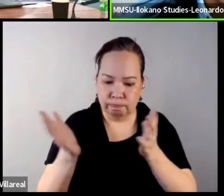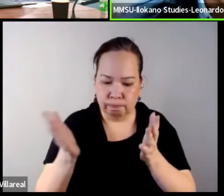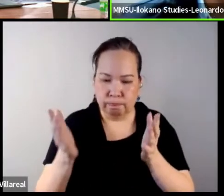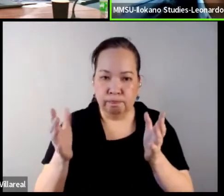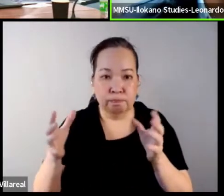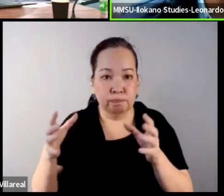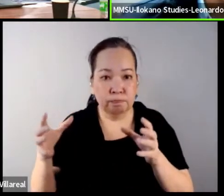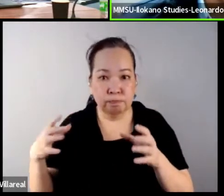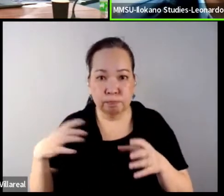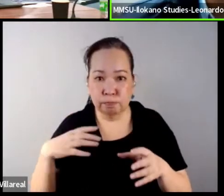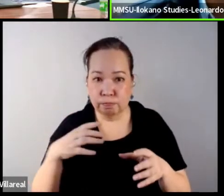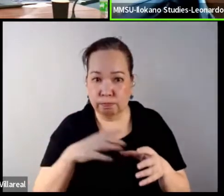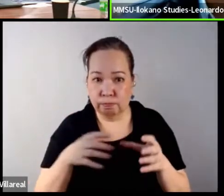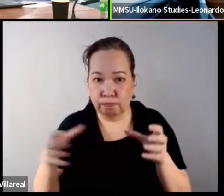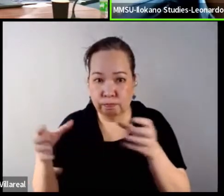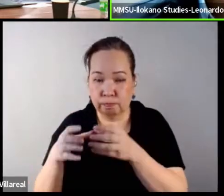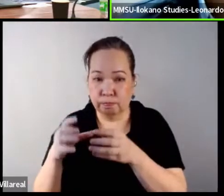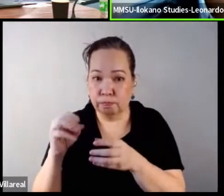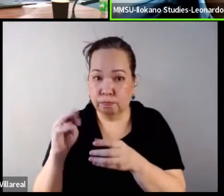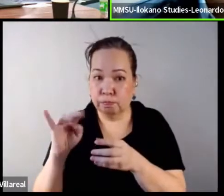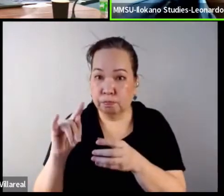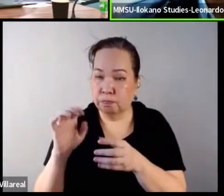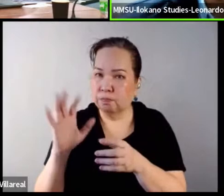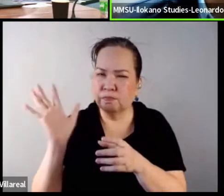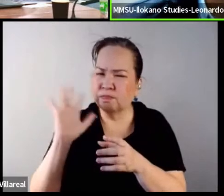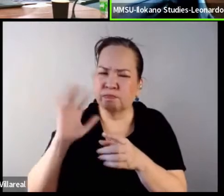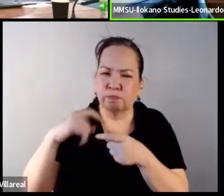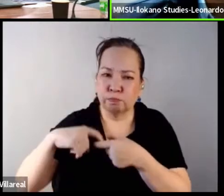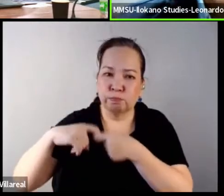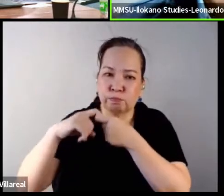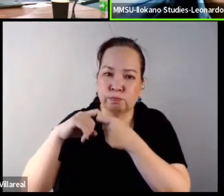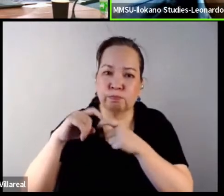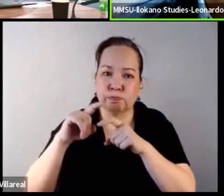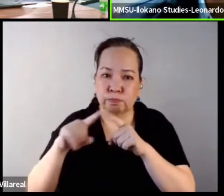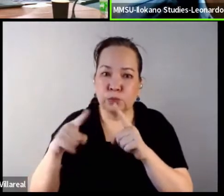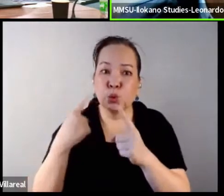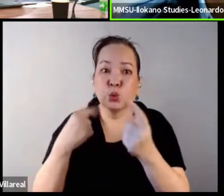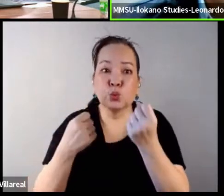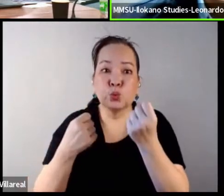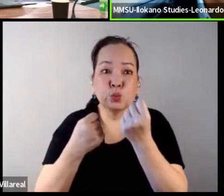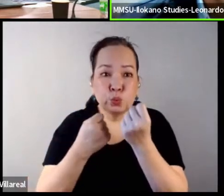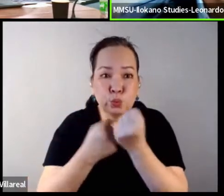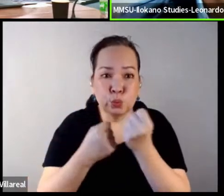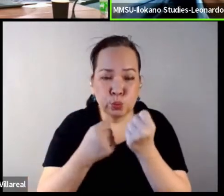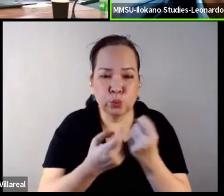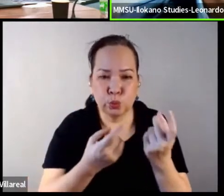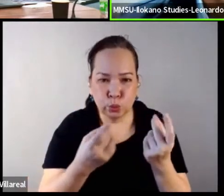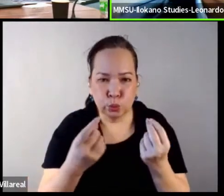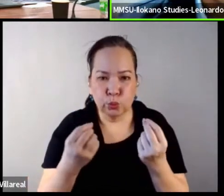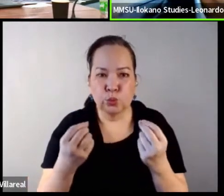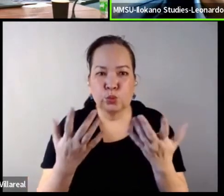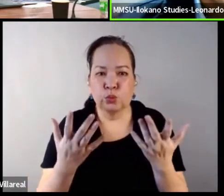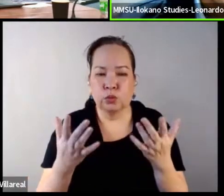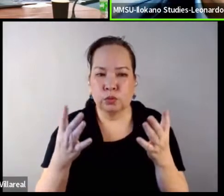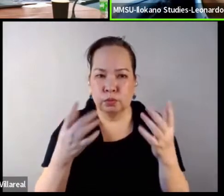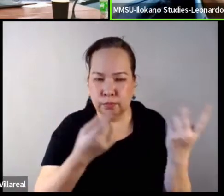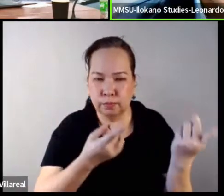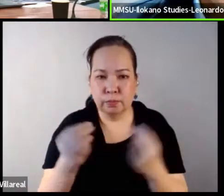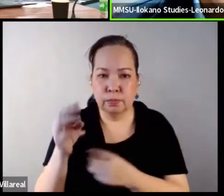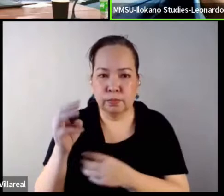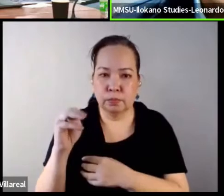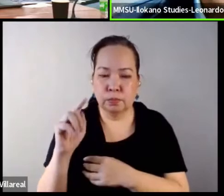to really, or instead of suspending, but to support the implementation or assist the implementation of